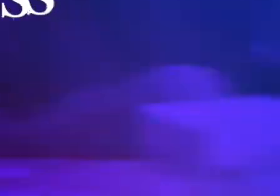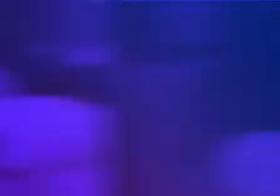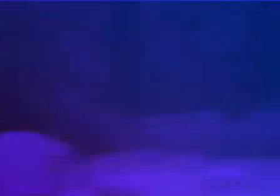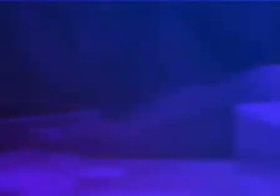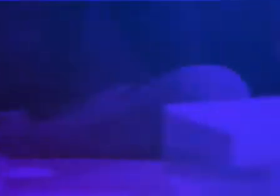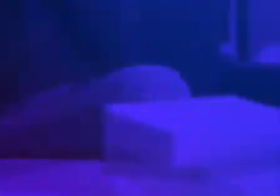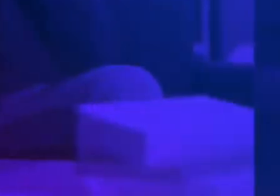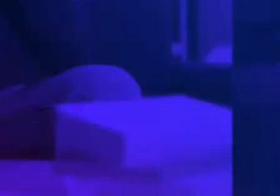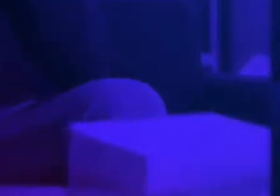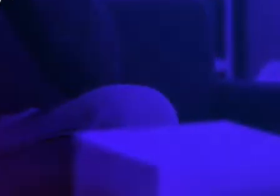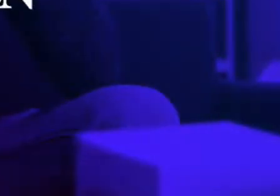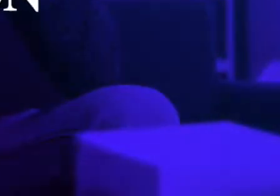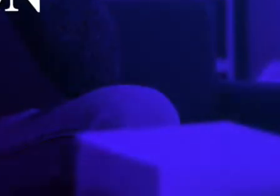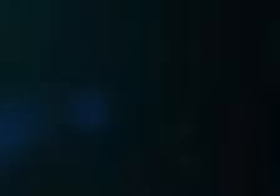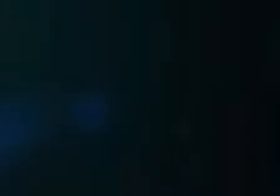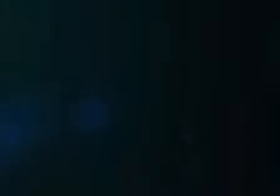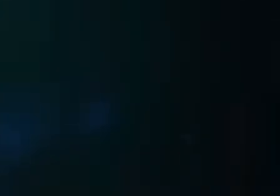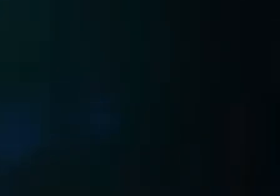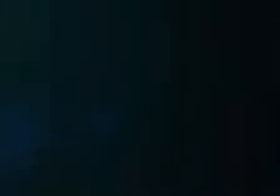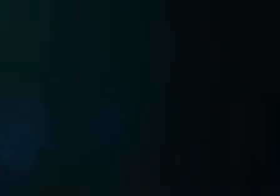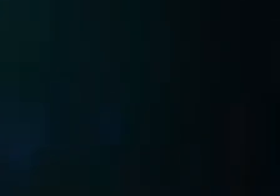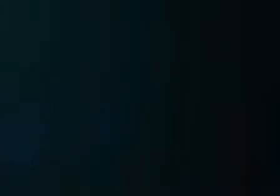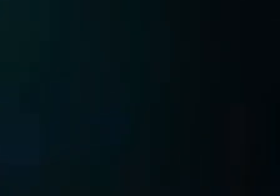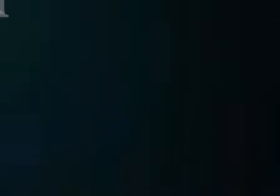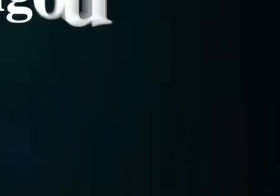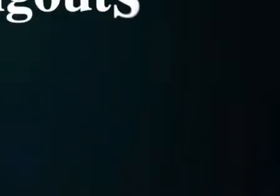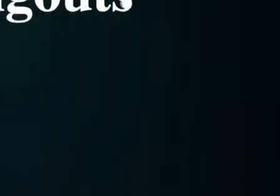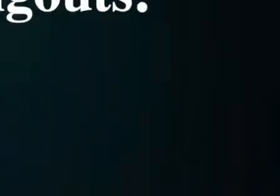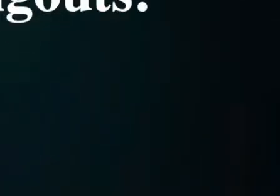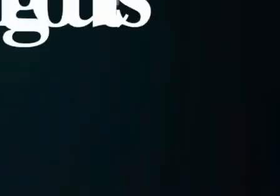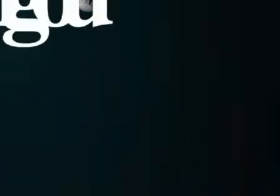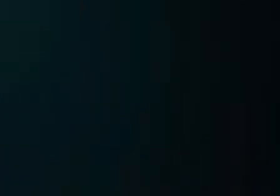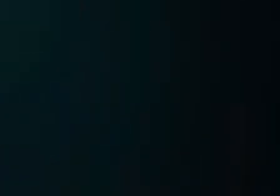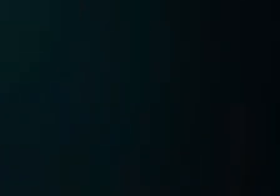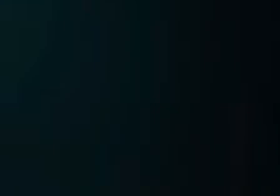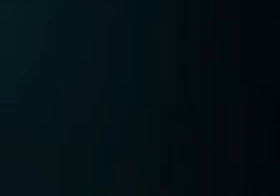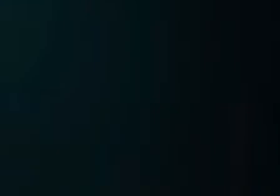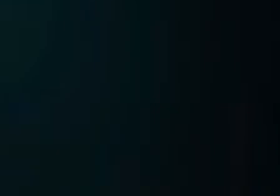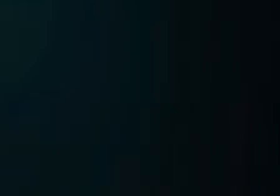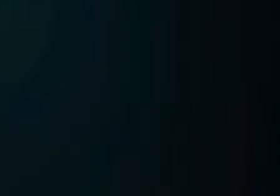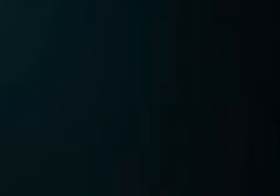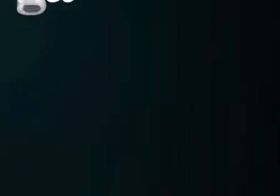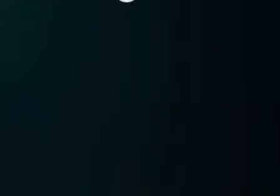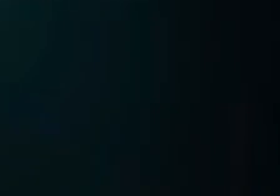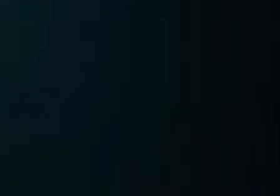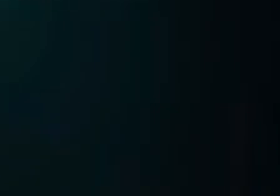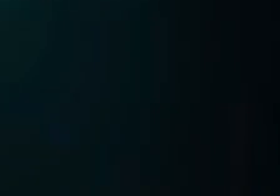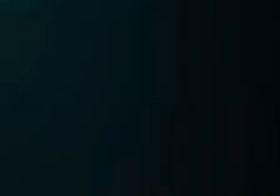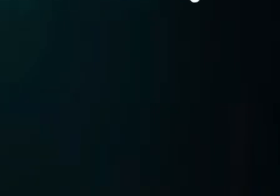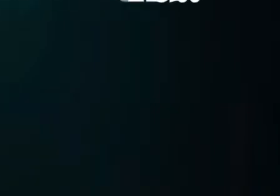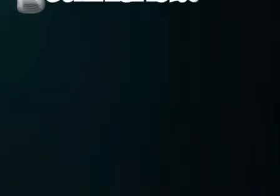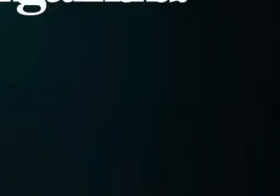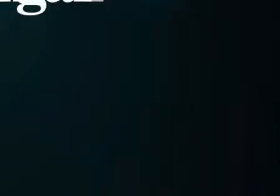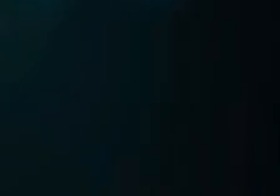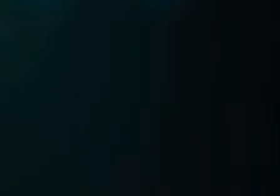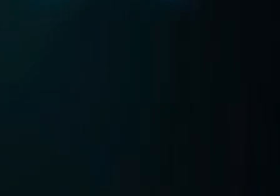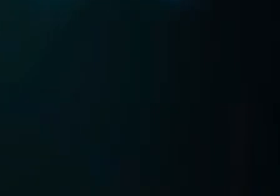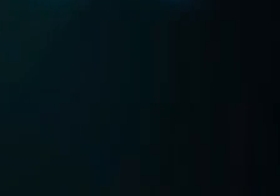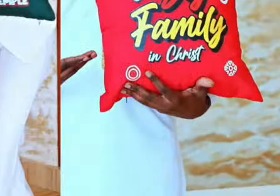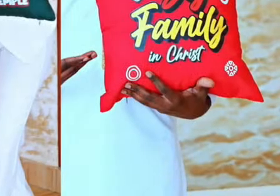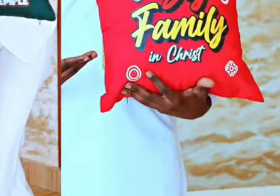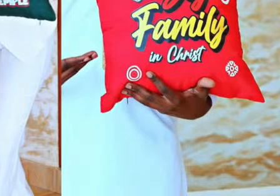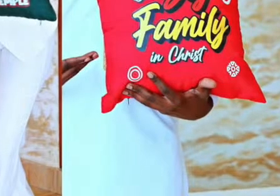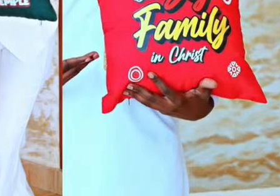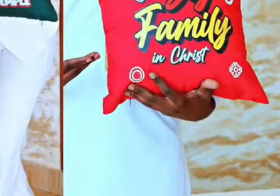business, finance, profession, governance, and your social life. Practical Christianity Hangouts. Join us this Wednesday evening and bring a